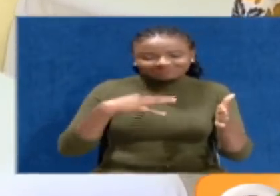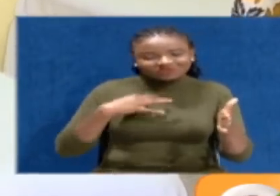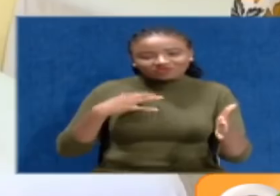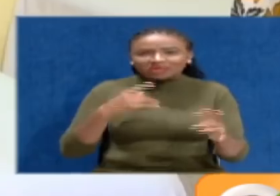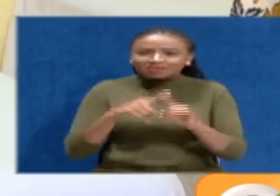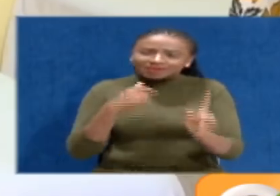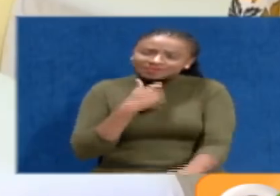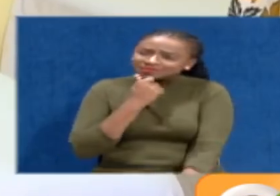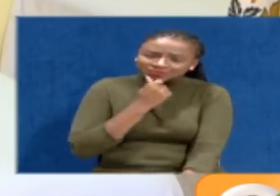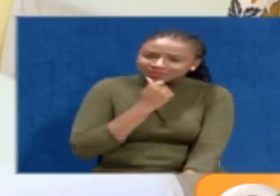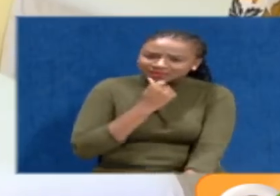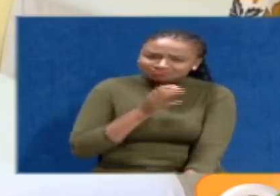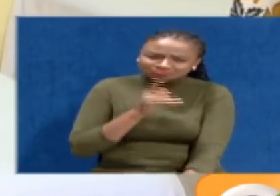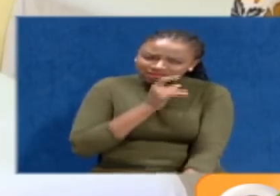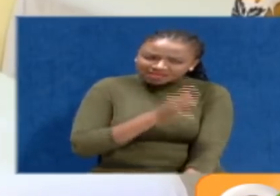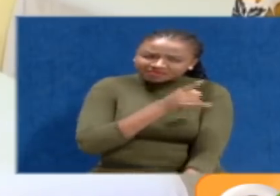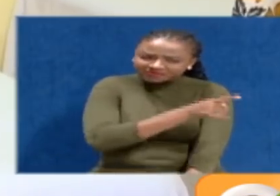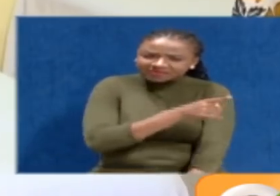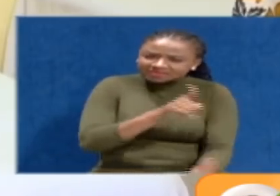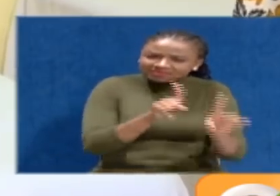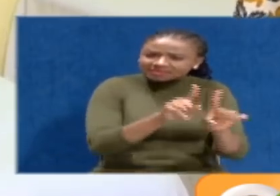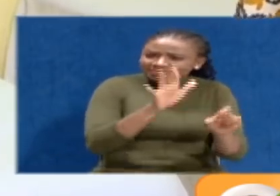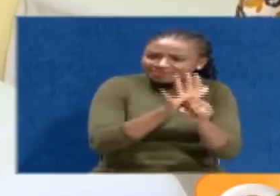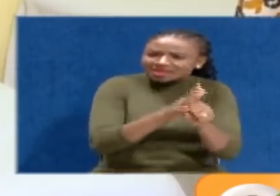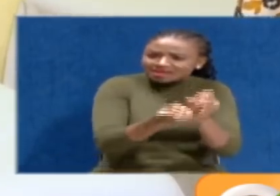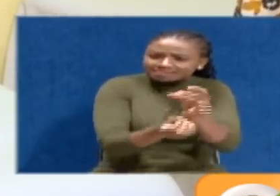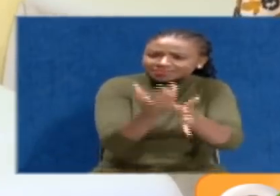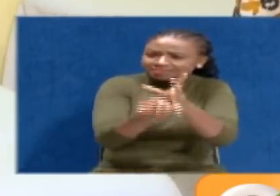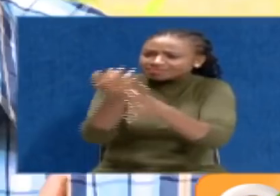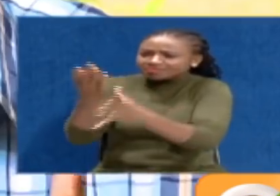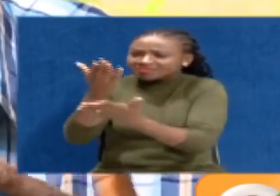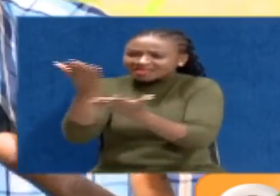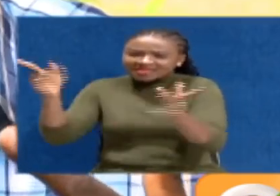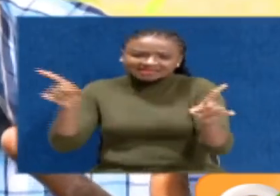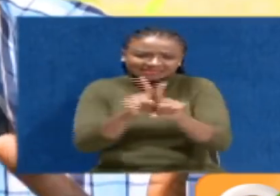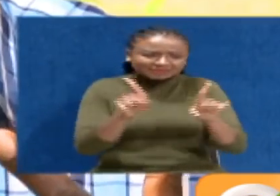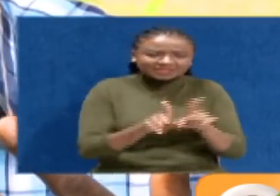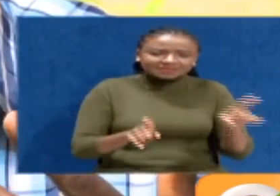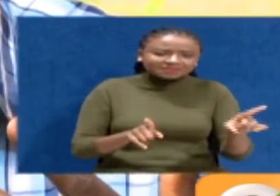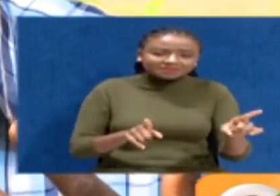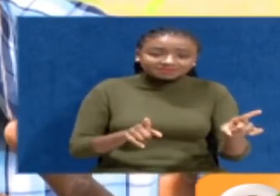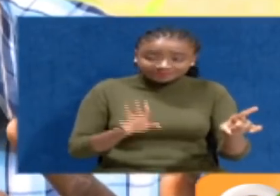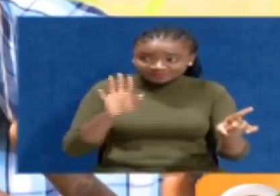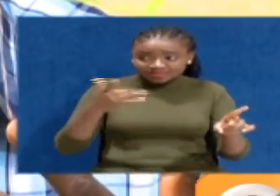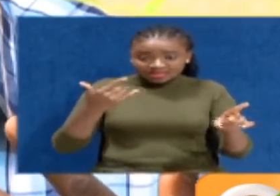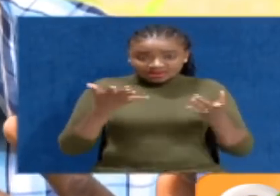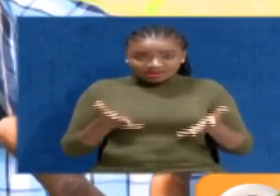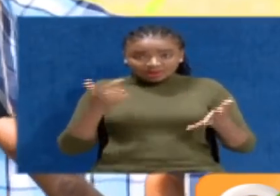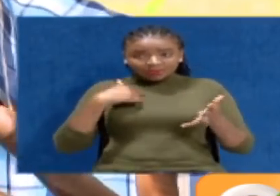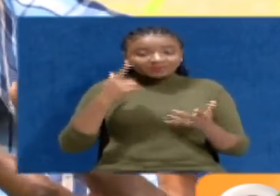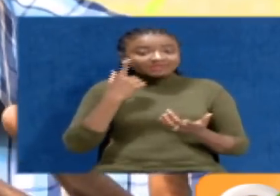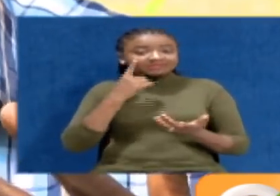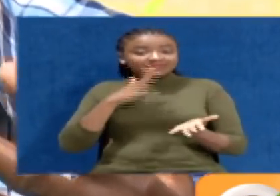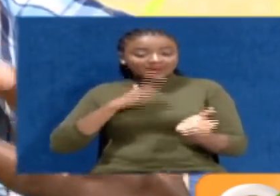help but wonder, what if hospices such as this one could be replicated all across the country? I've come to broaden my approach